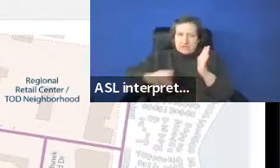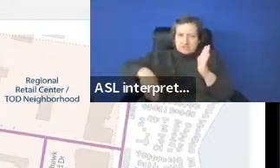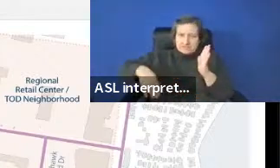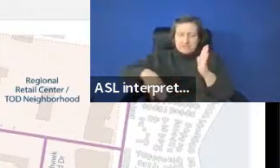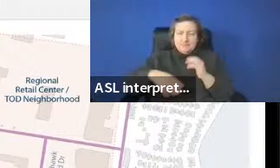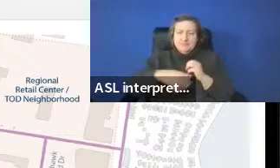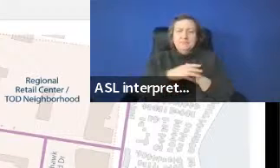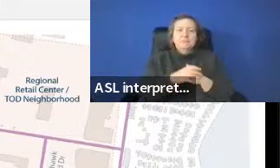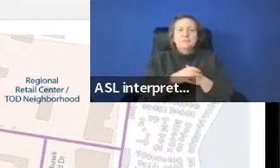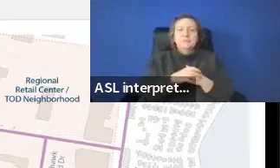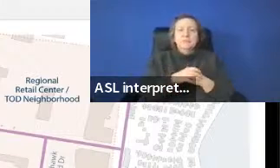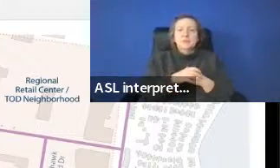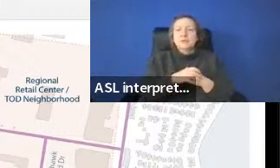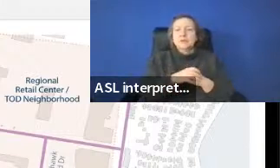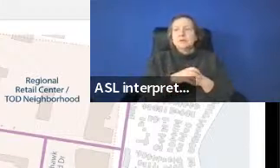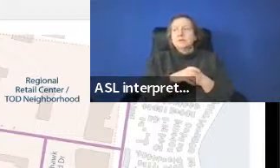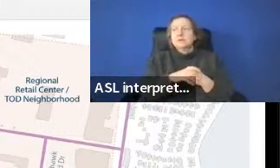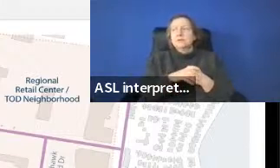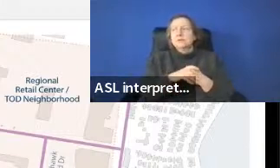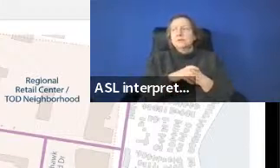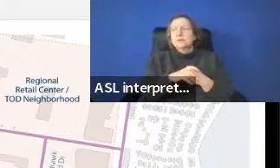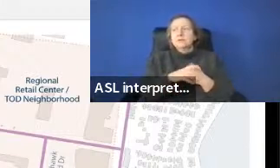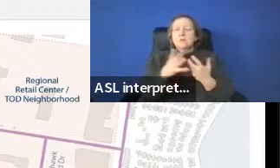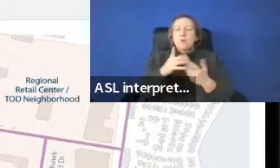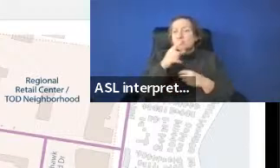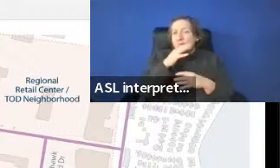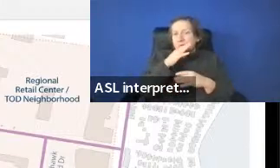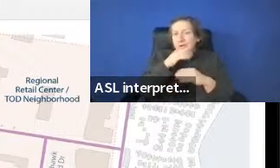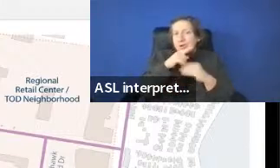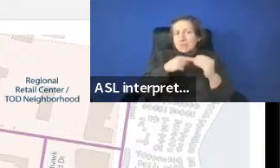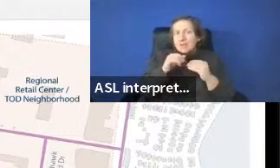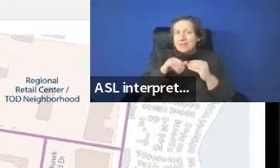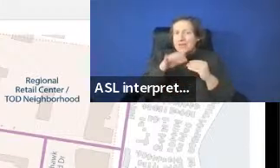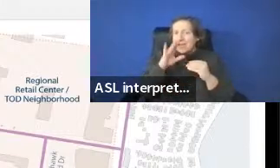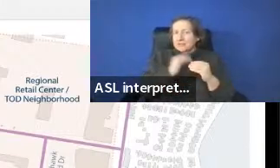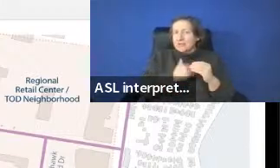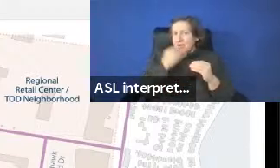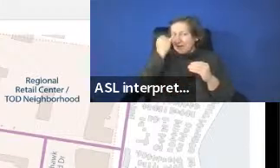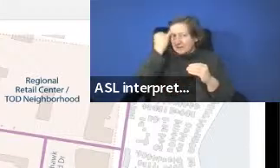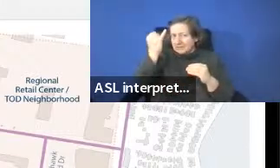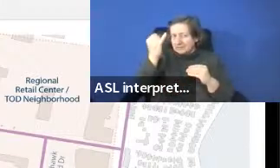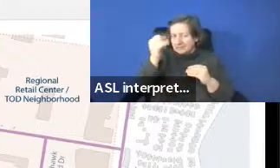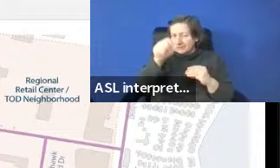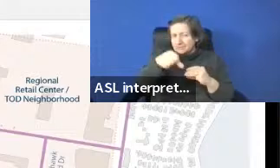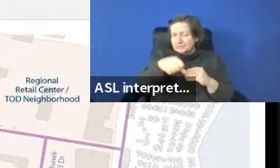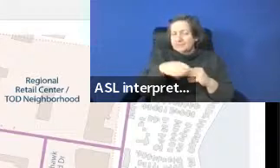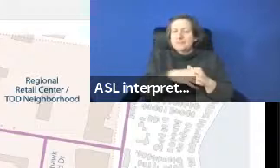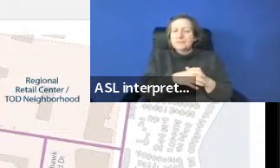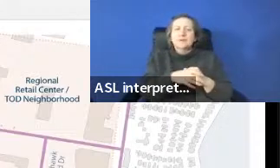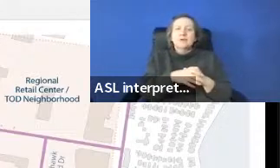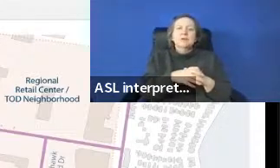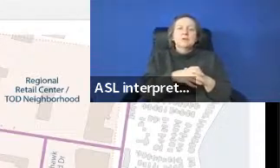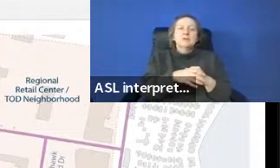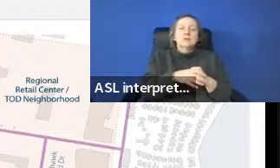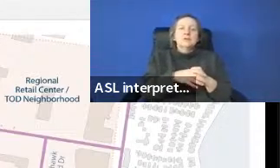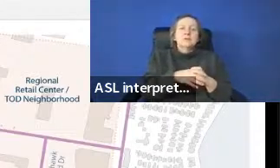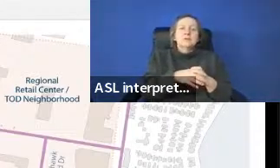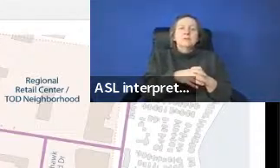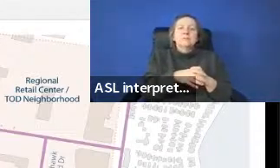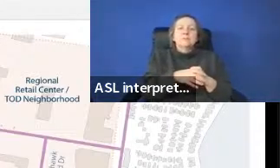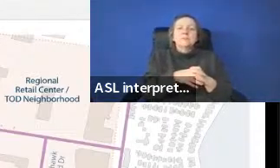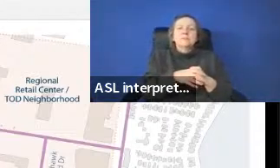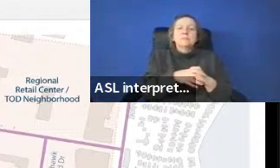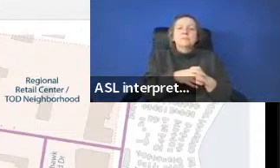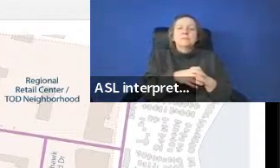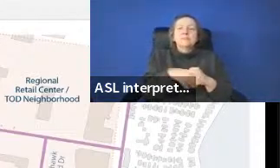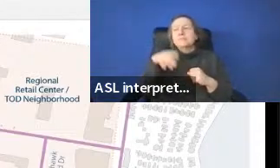that what you're talking about is our intention. Especially because